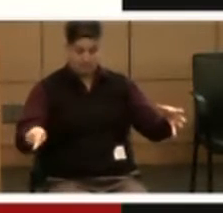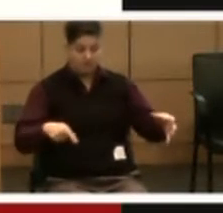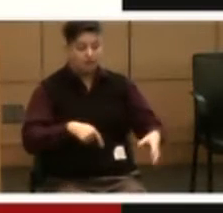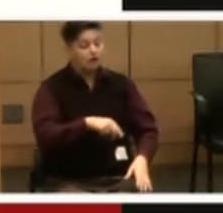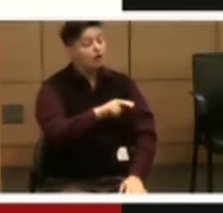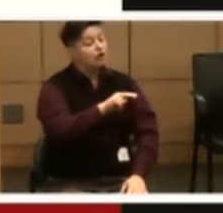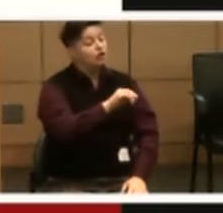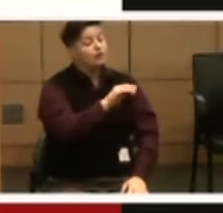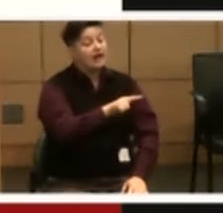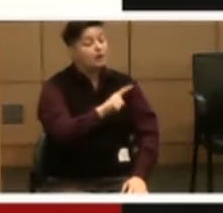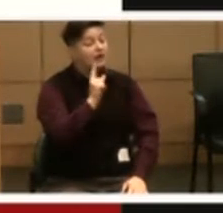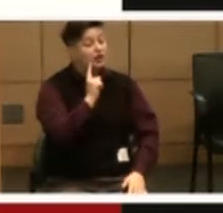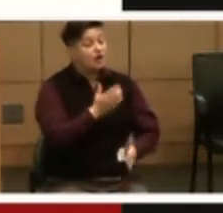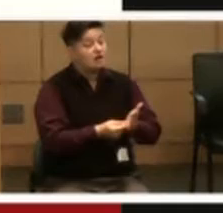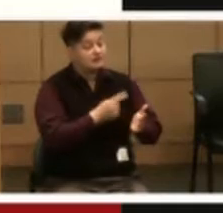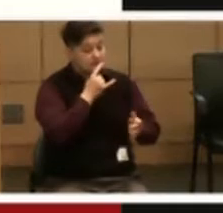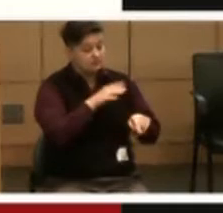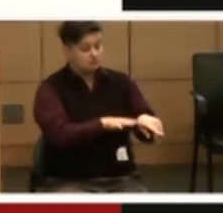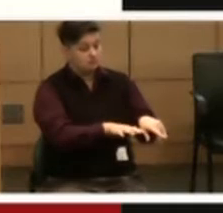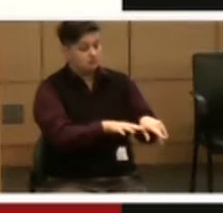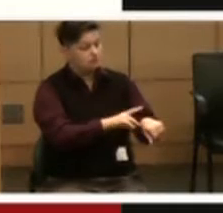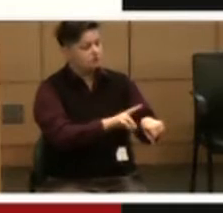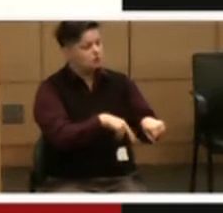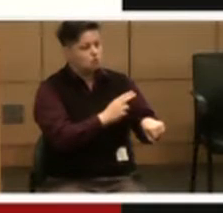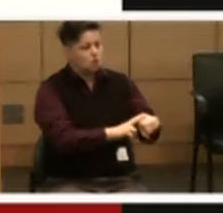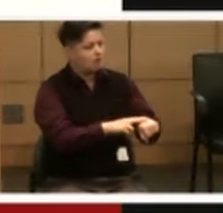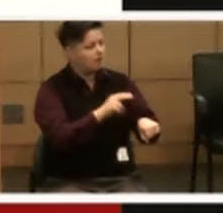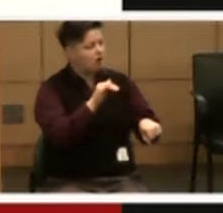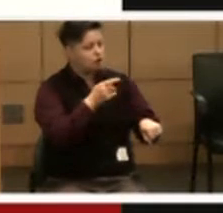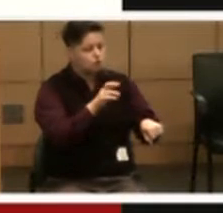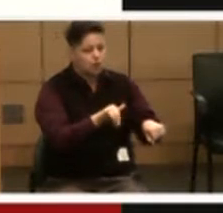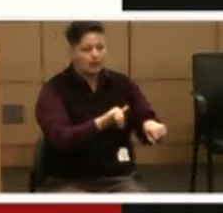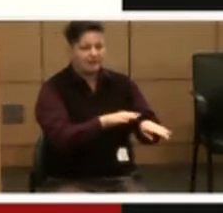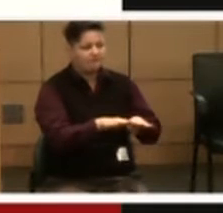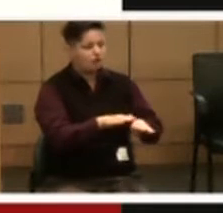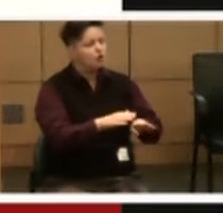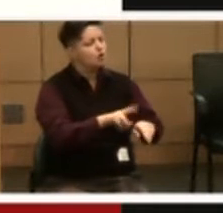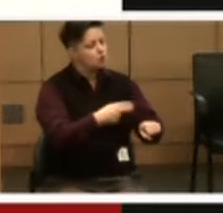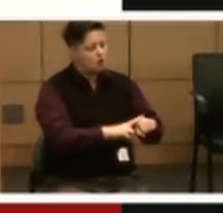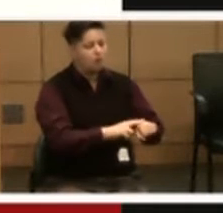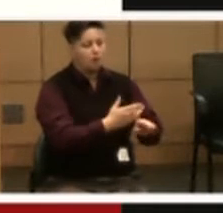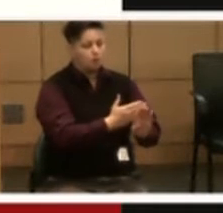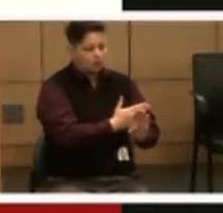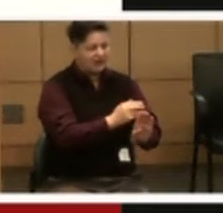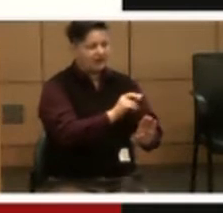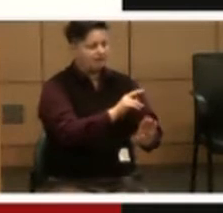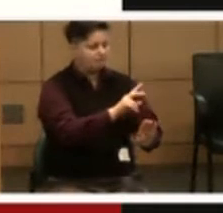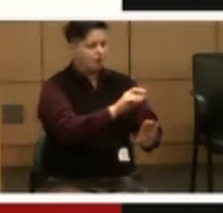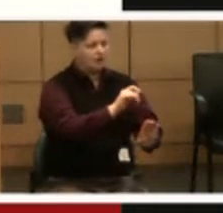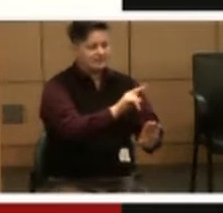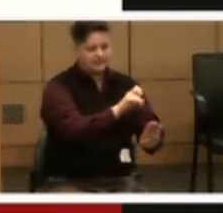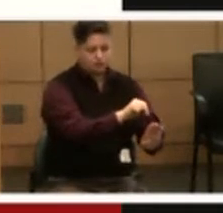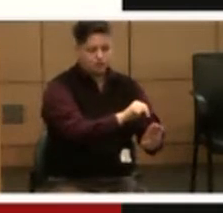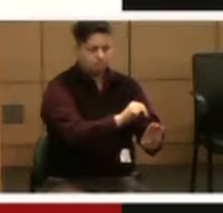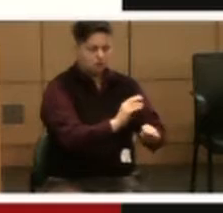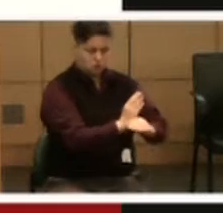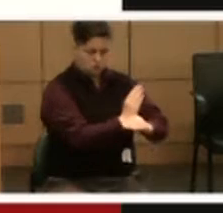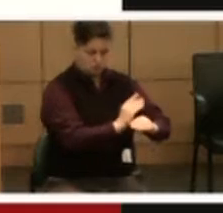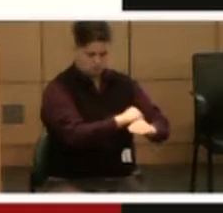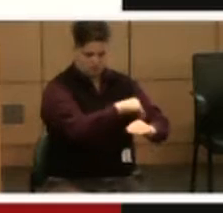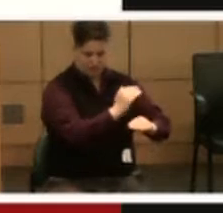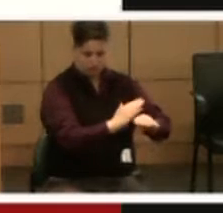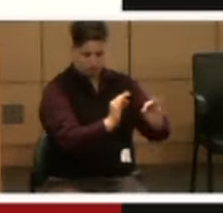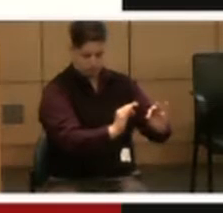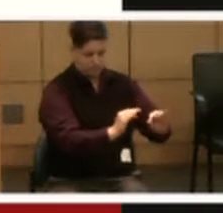loss had normal auditory behavior and normal preverbal vocalizations in the normal range, but that 21%